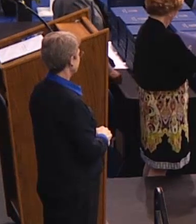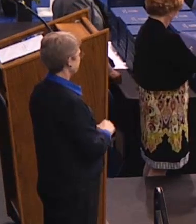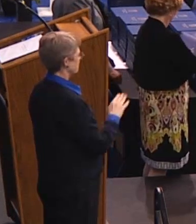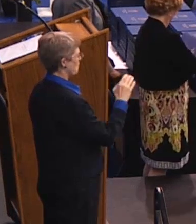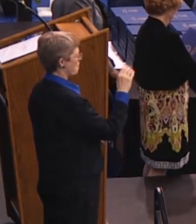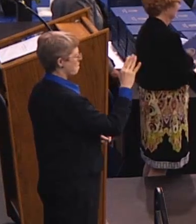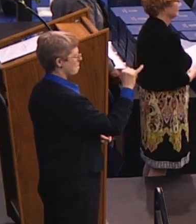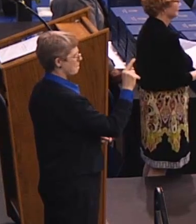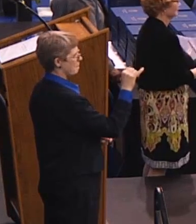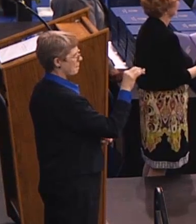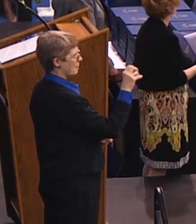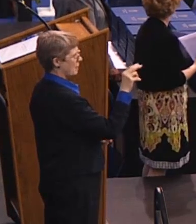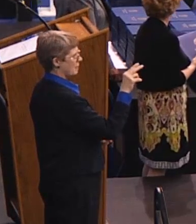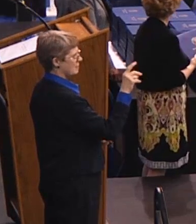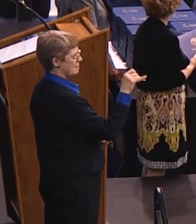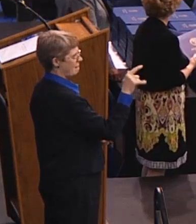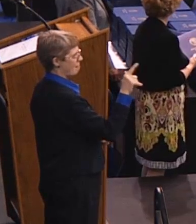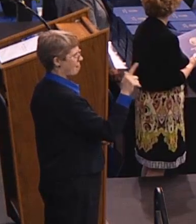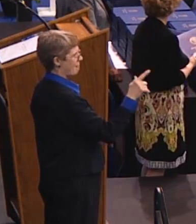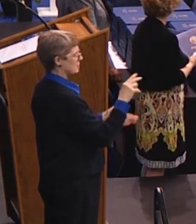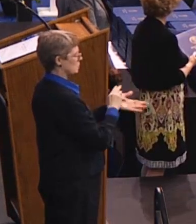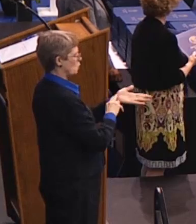Bobby Tingle, nursing.